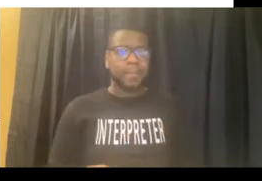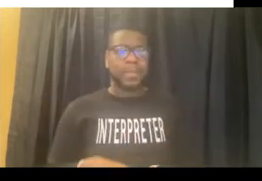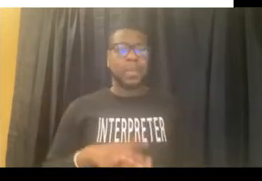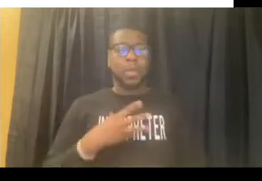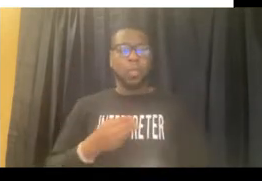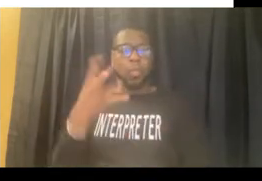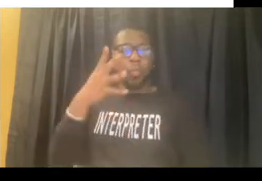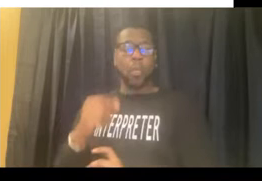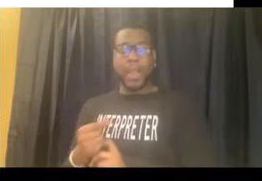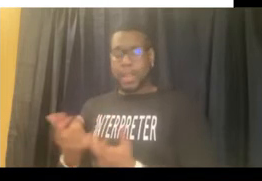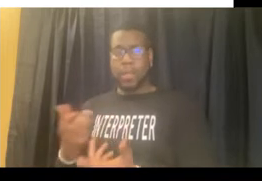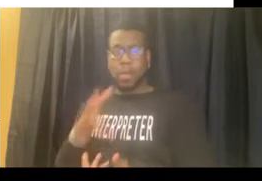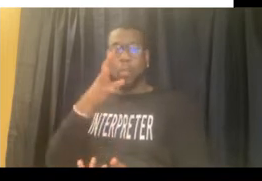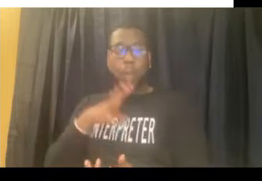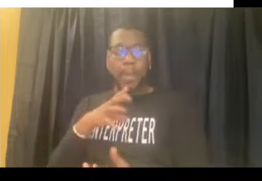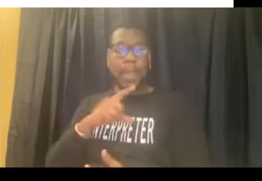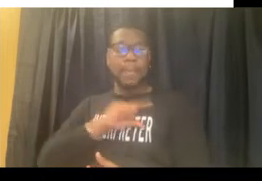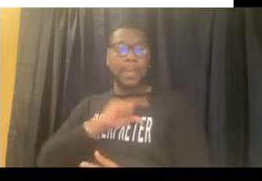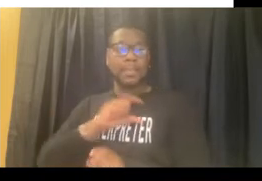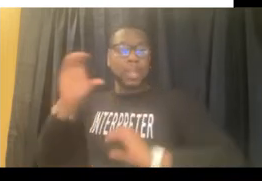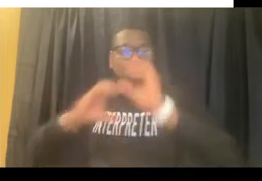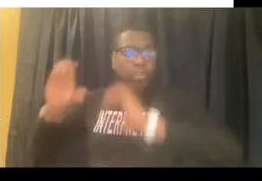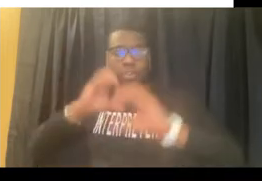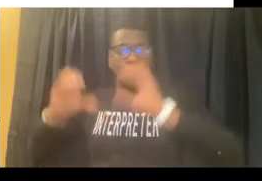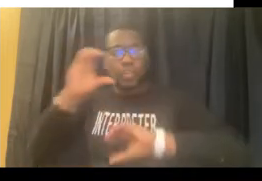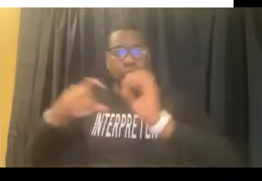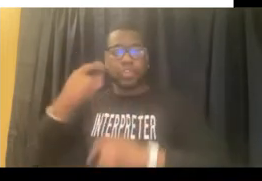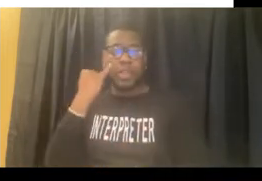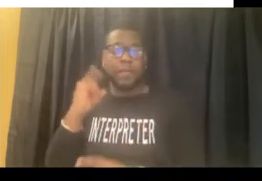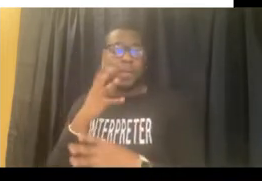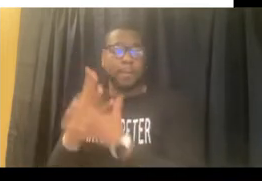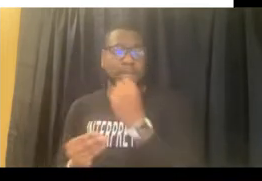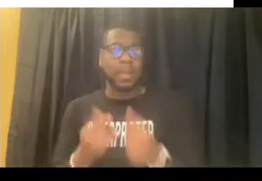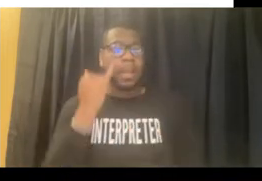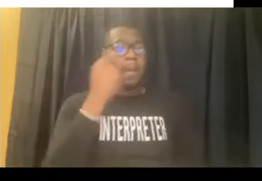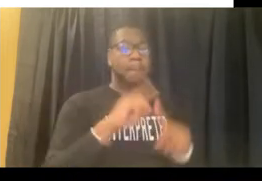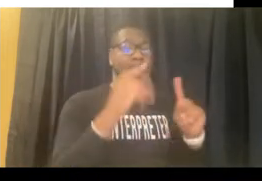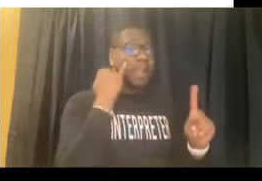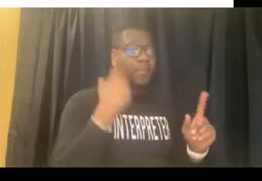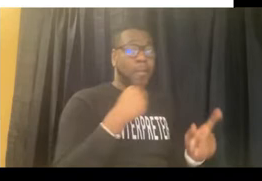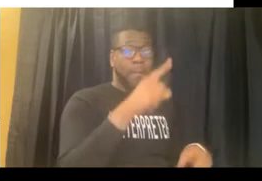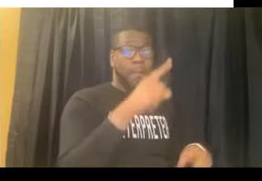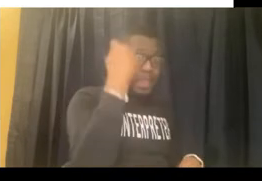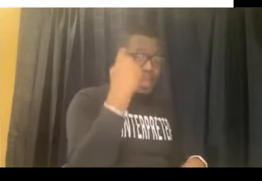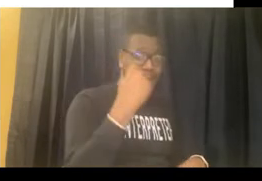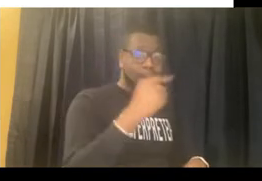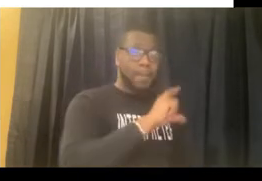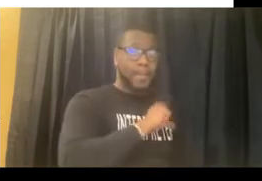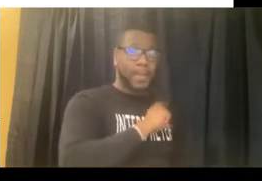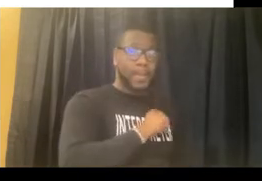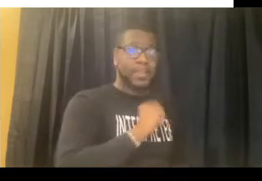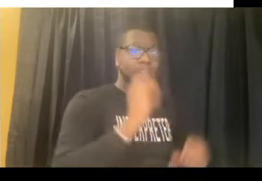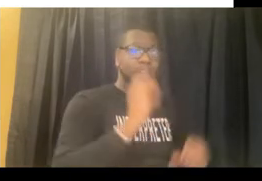get their cases solved? And it was very apparent that there aren't enough resources there. There are organizations strictly